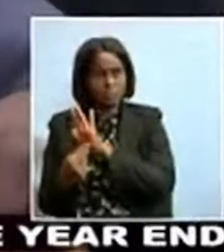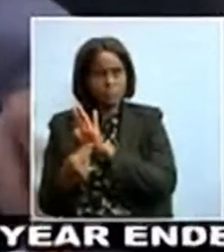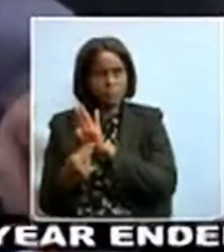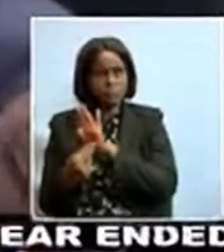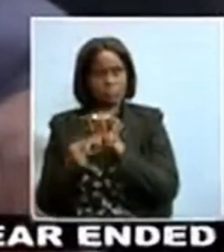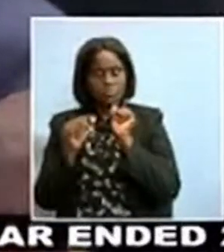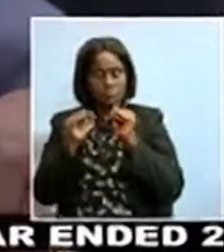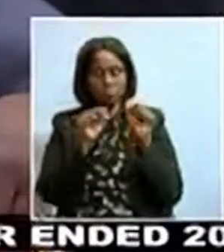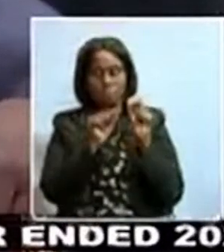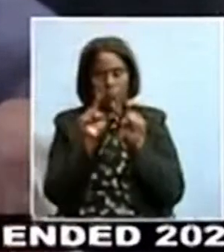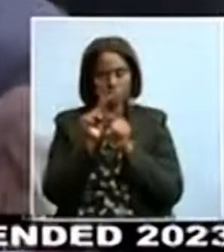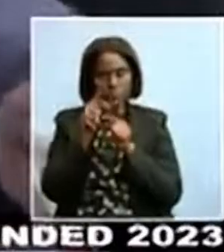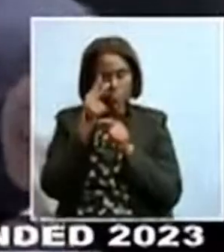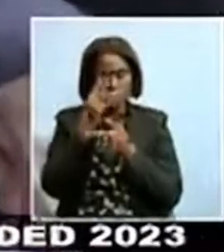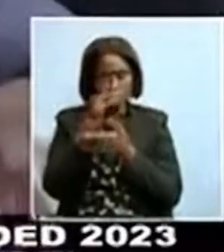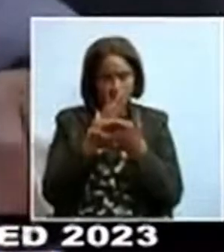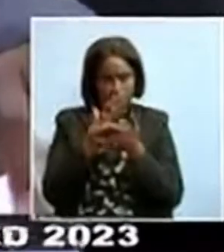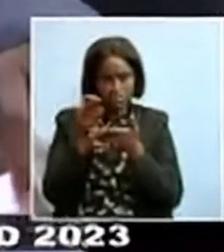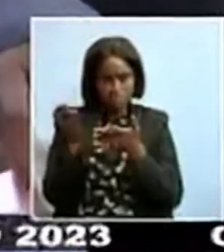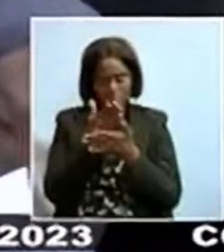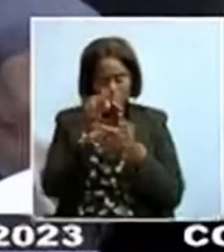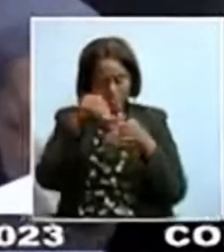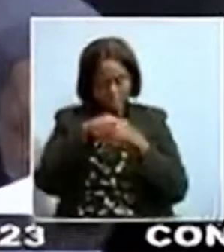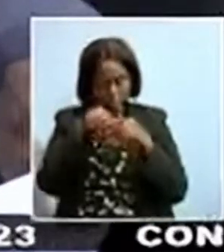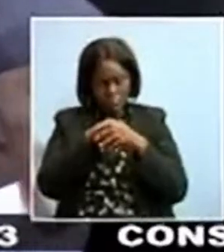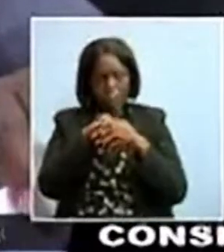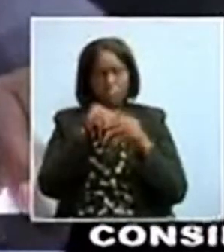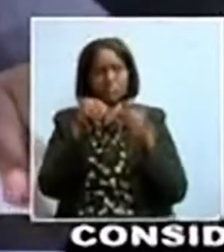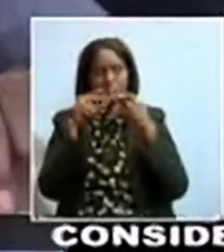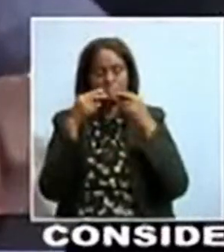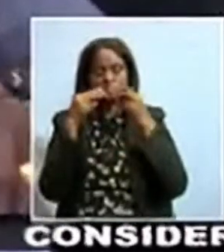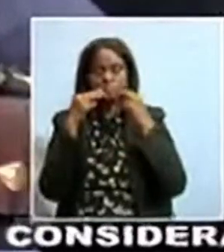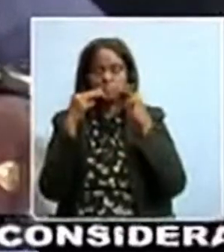We can also see some internal memos